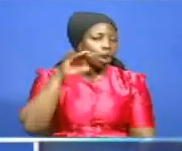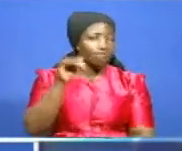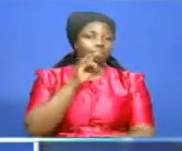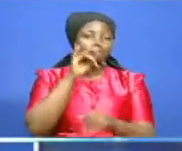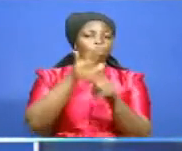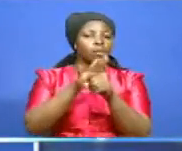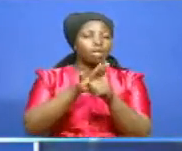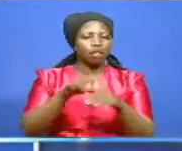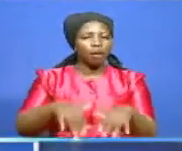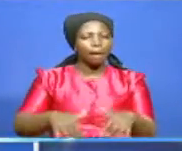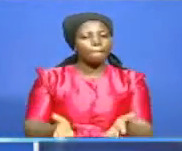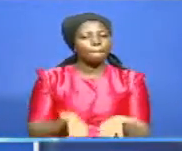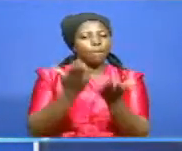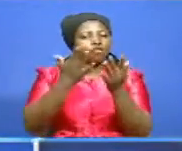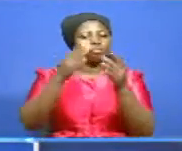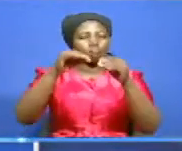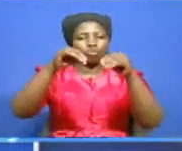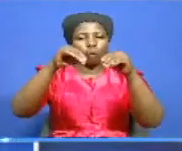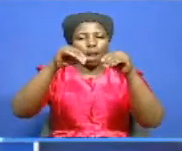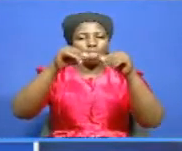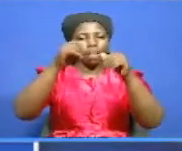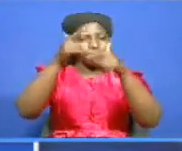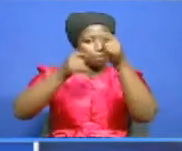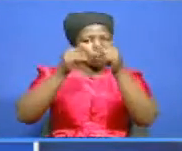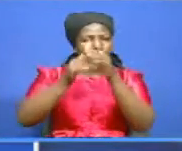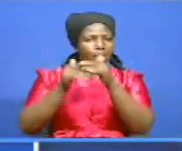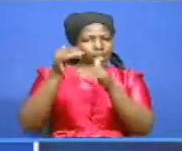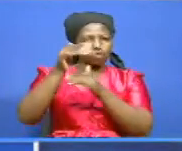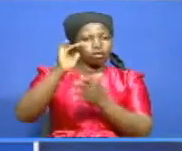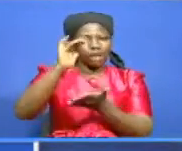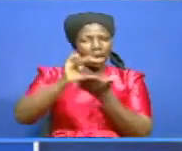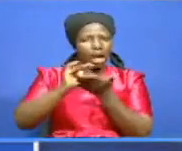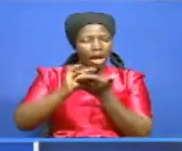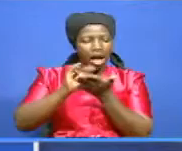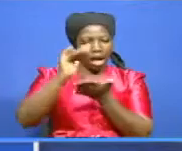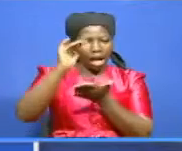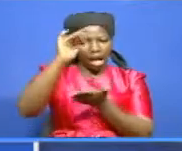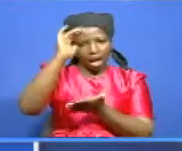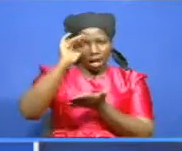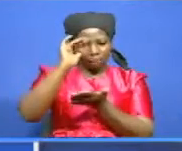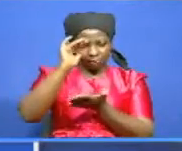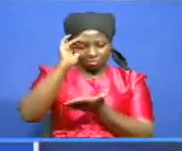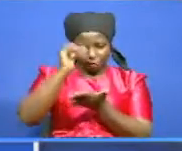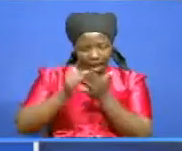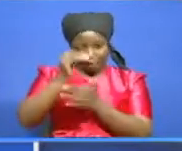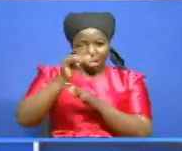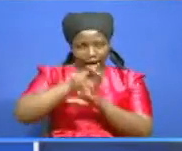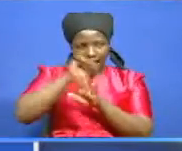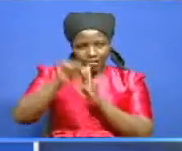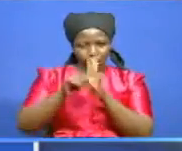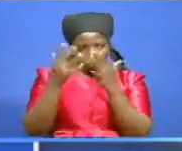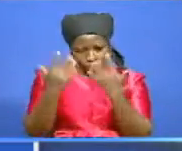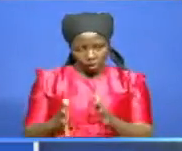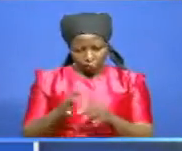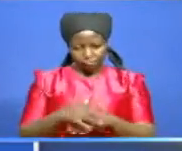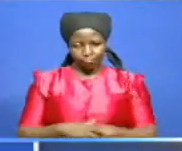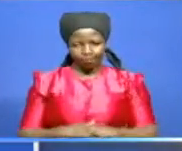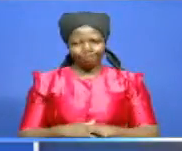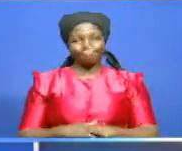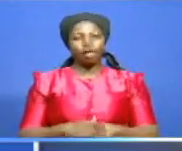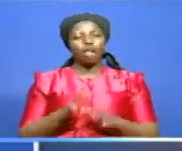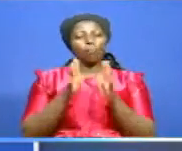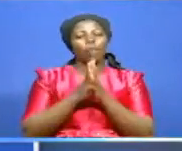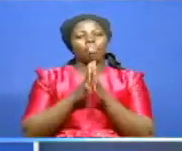the quality of milk and reduce post-harvest losses of the produce. Area leaders say with completion of the cooling